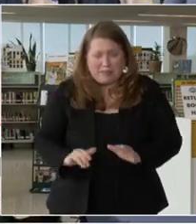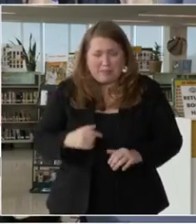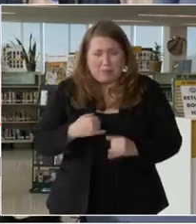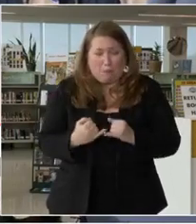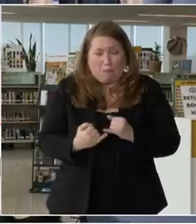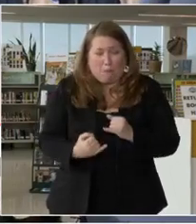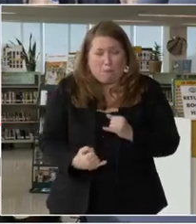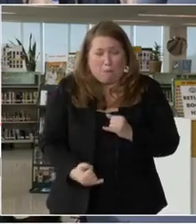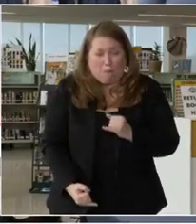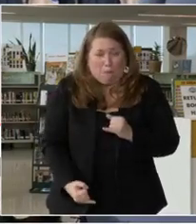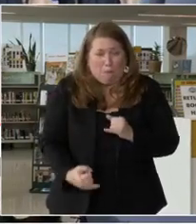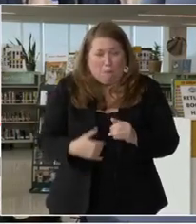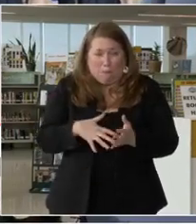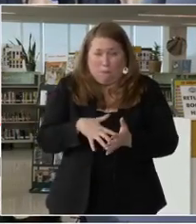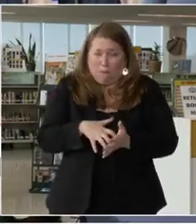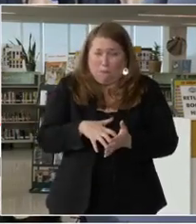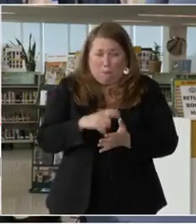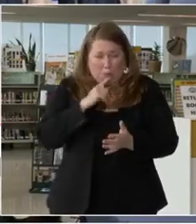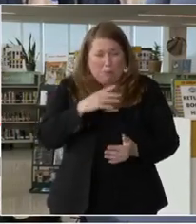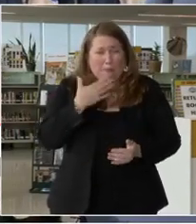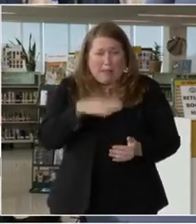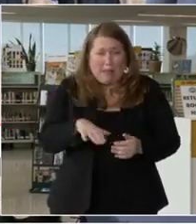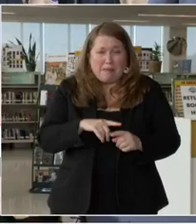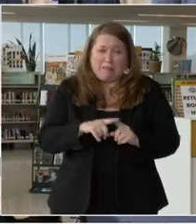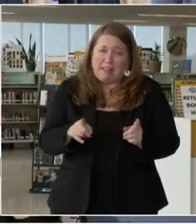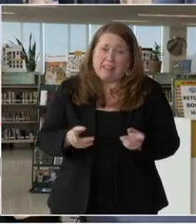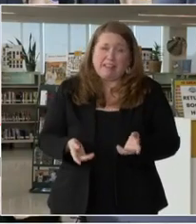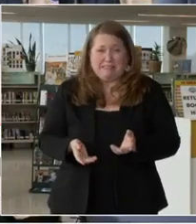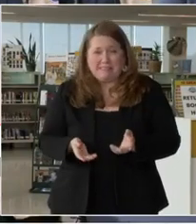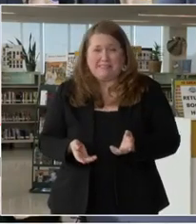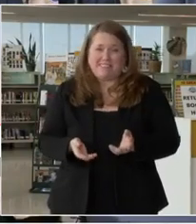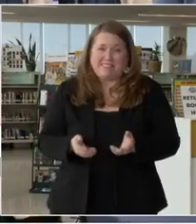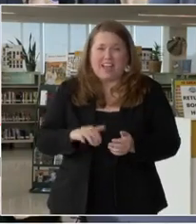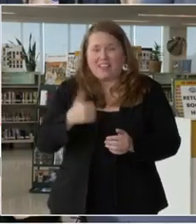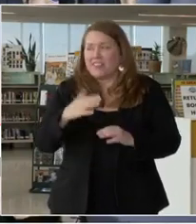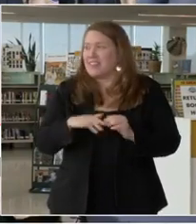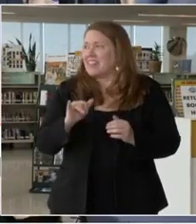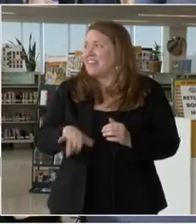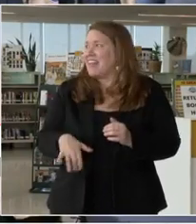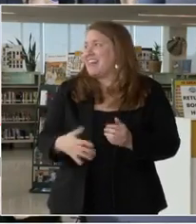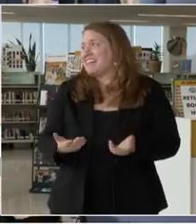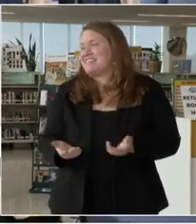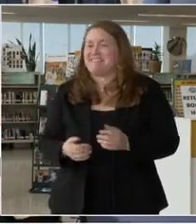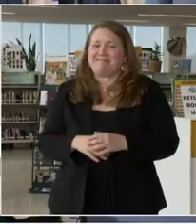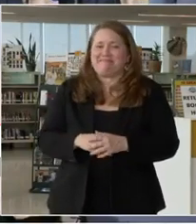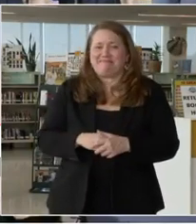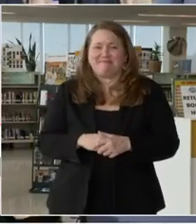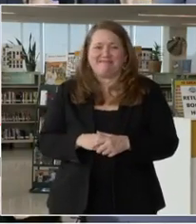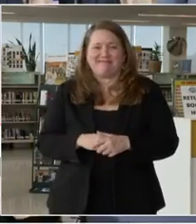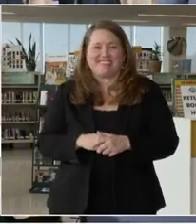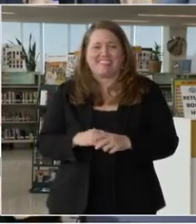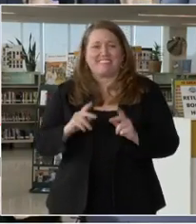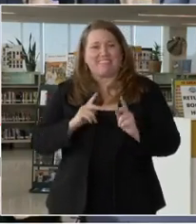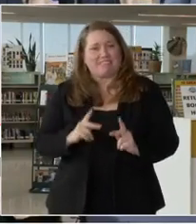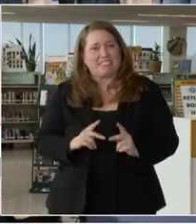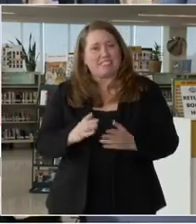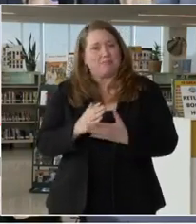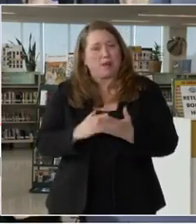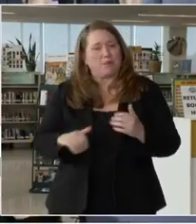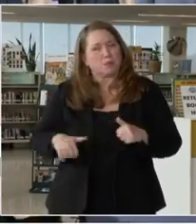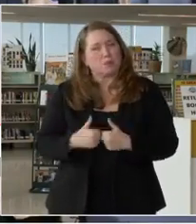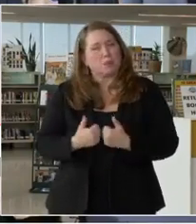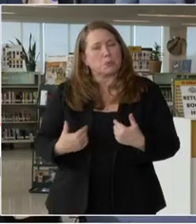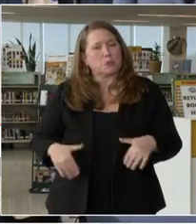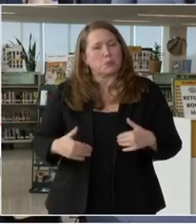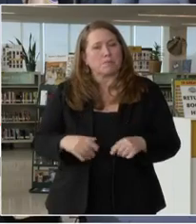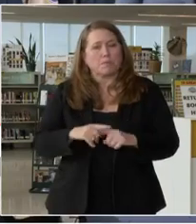weak, right? Real bad. It was real bad. But aside from that, the physical part of it is what it is. But